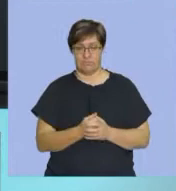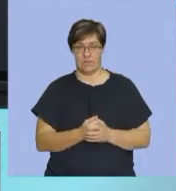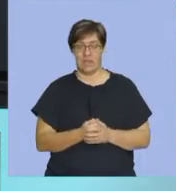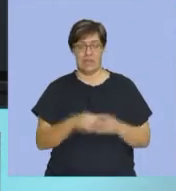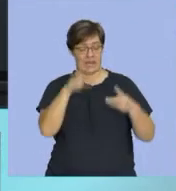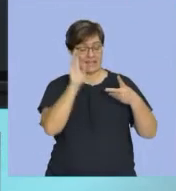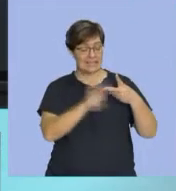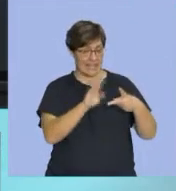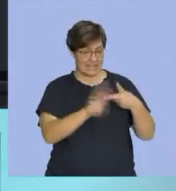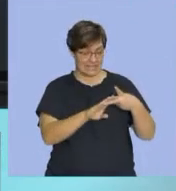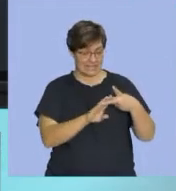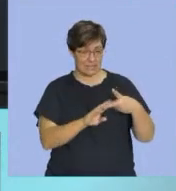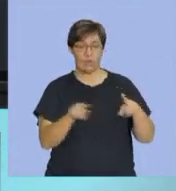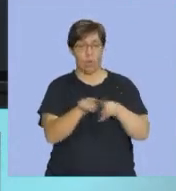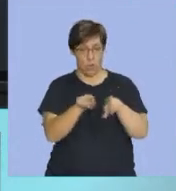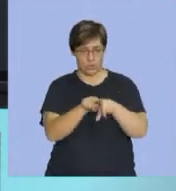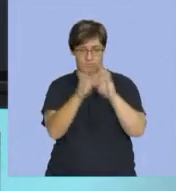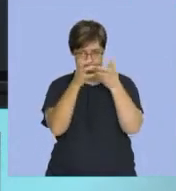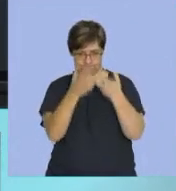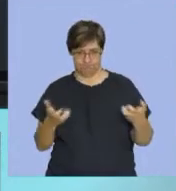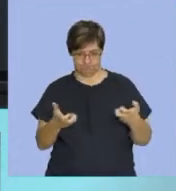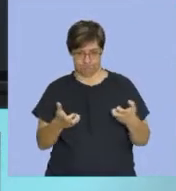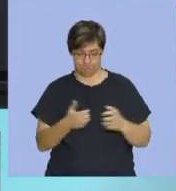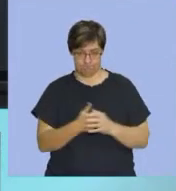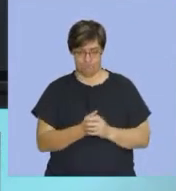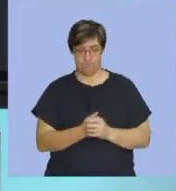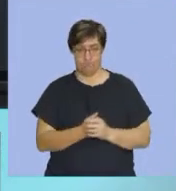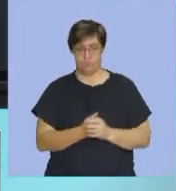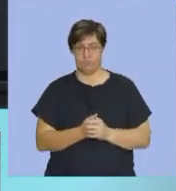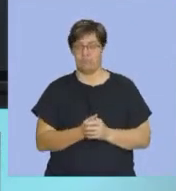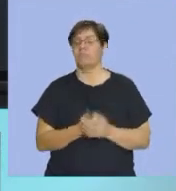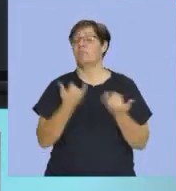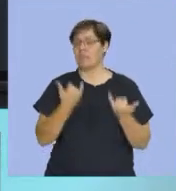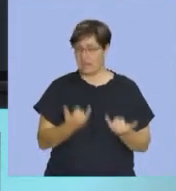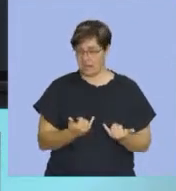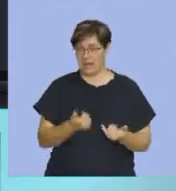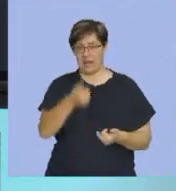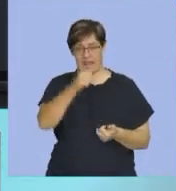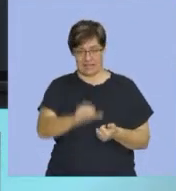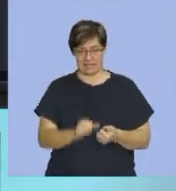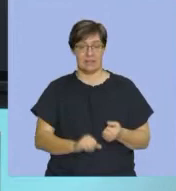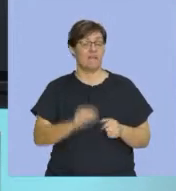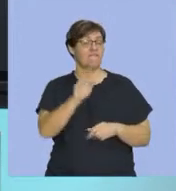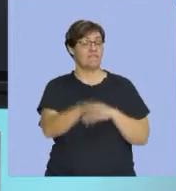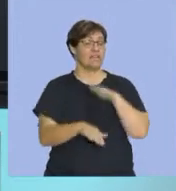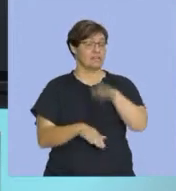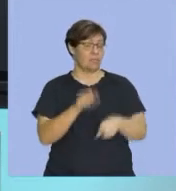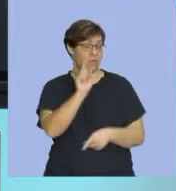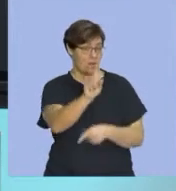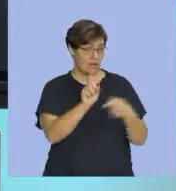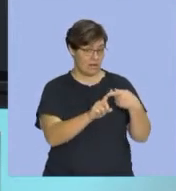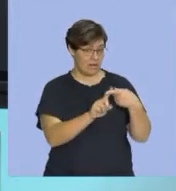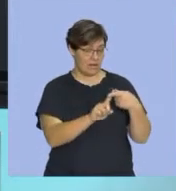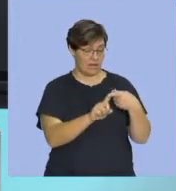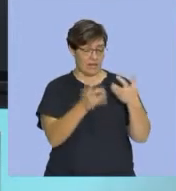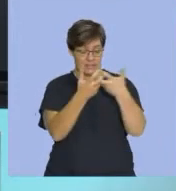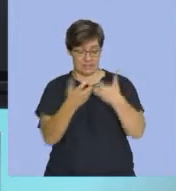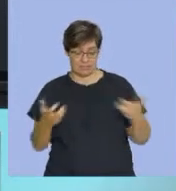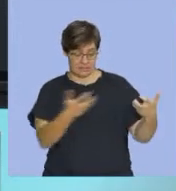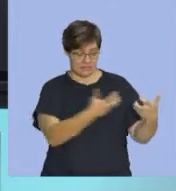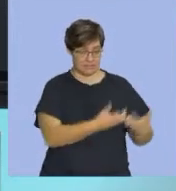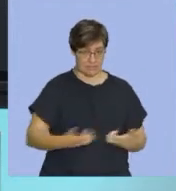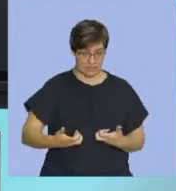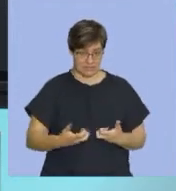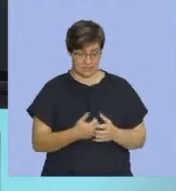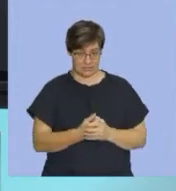I'm going to take the second one, and I'm also going to split it up. And then we'll do the next step. So step 1, split them up into